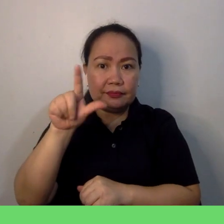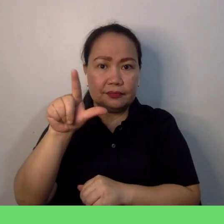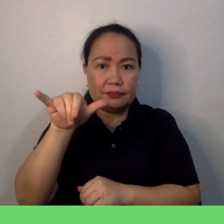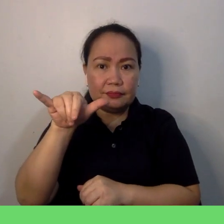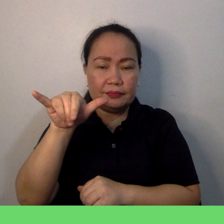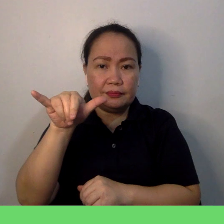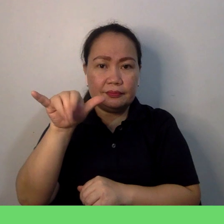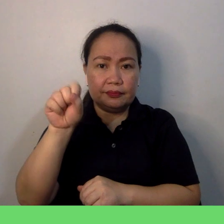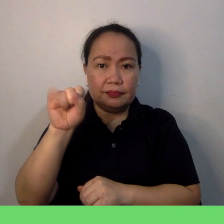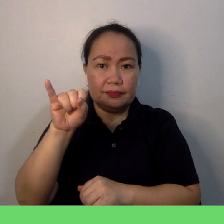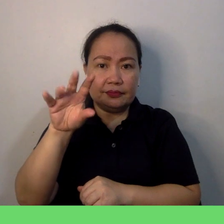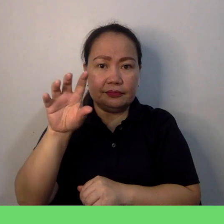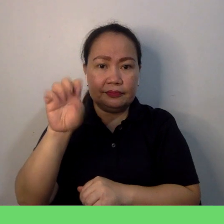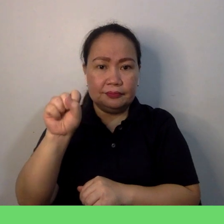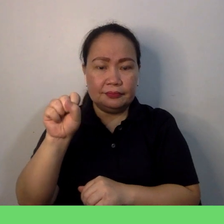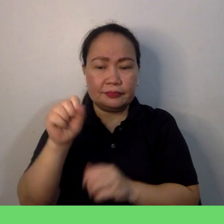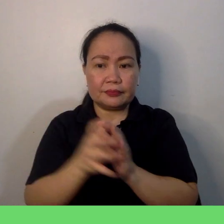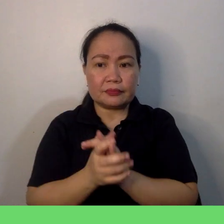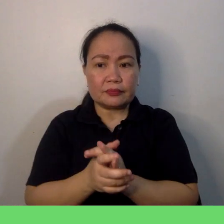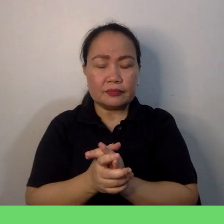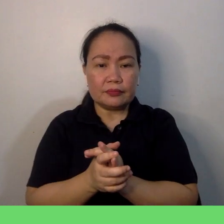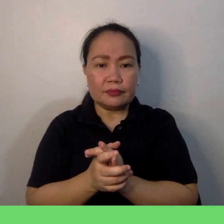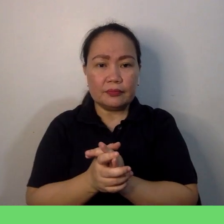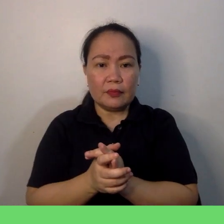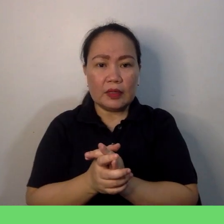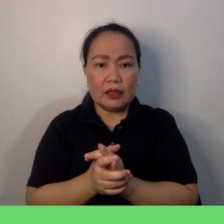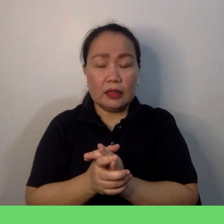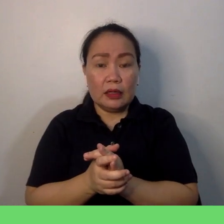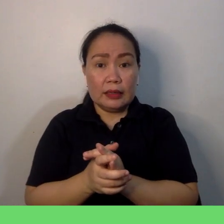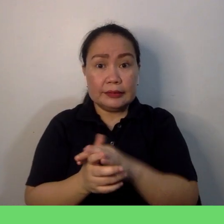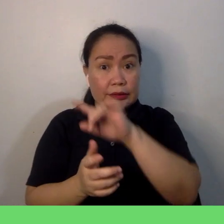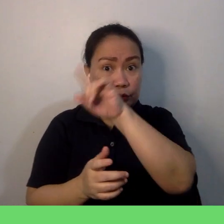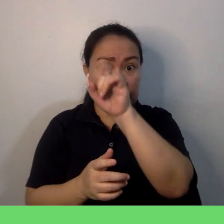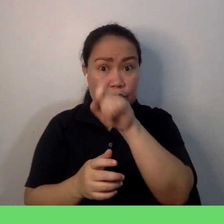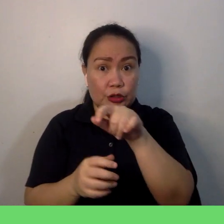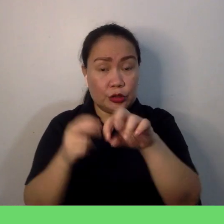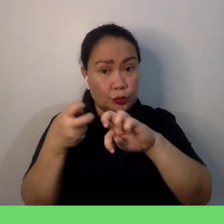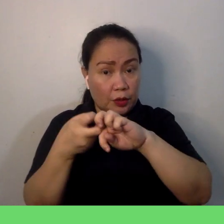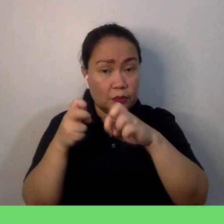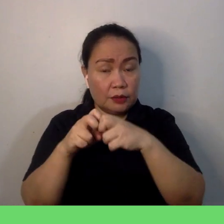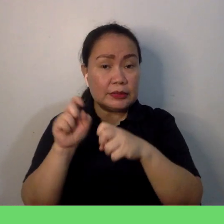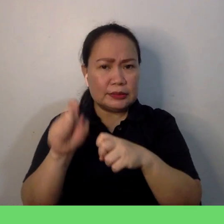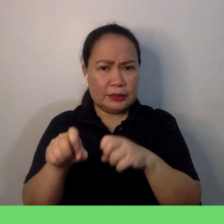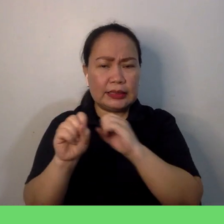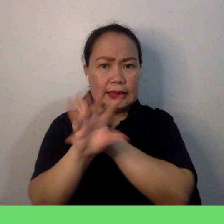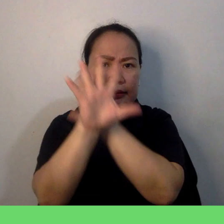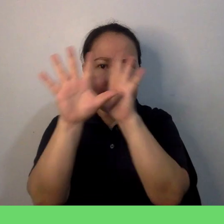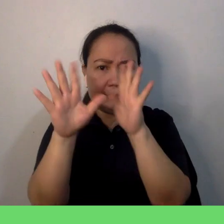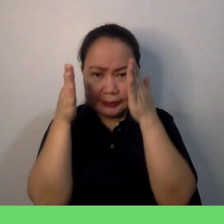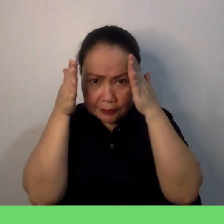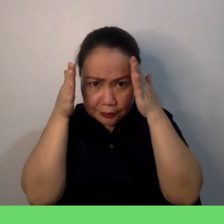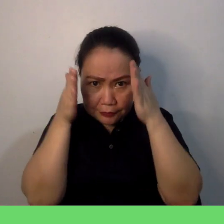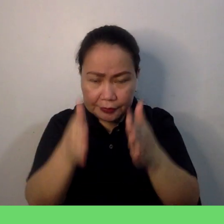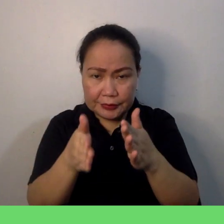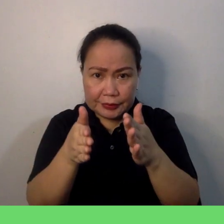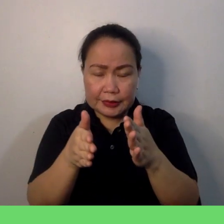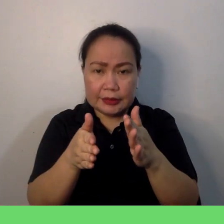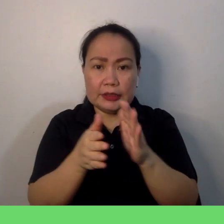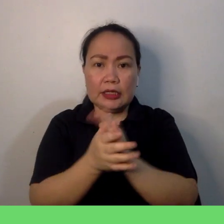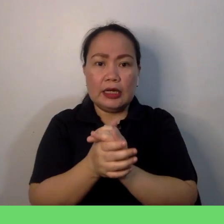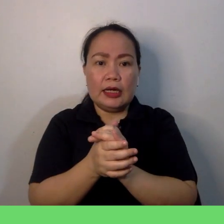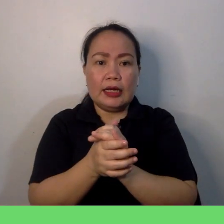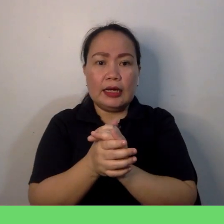The question or the problem must be solved, must be clear, specific, realistic,